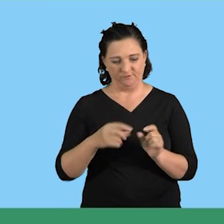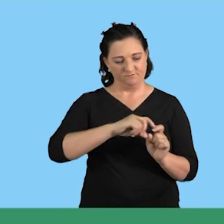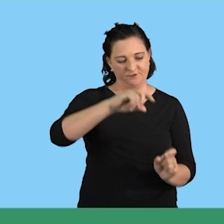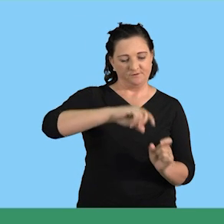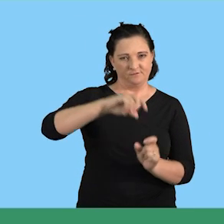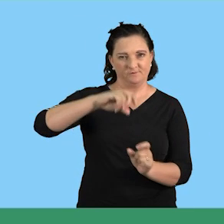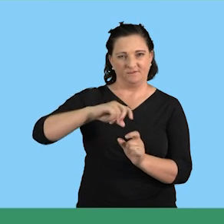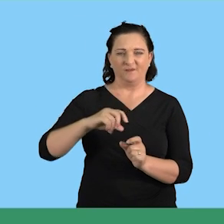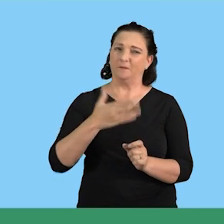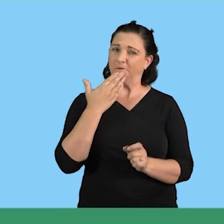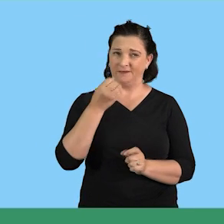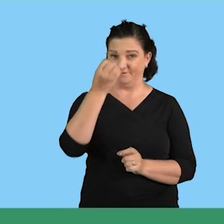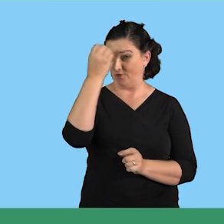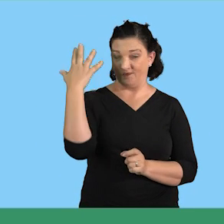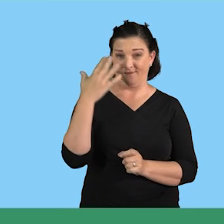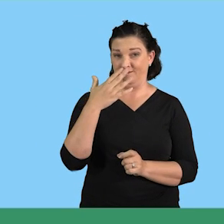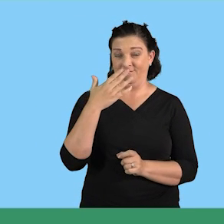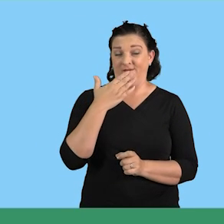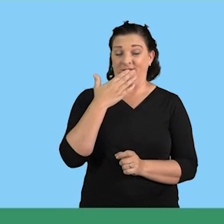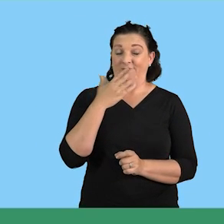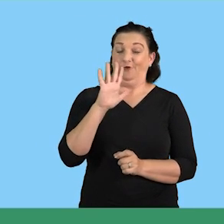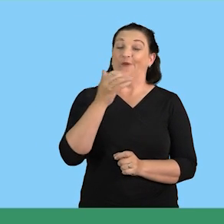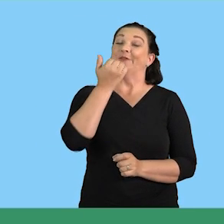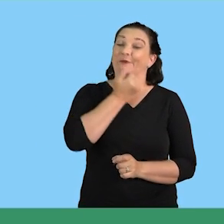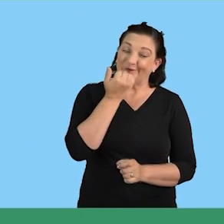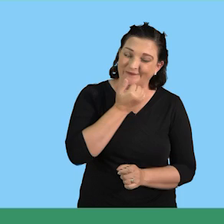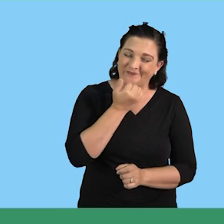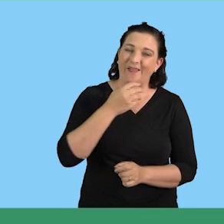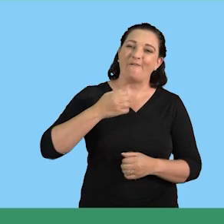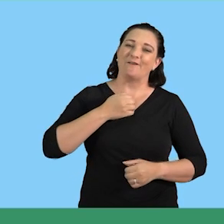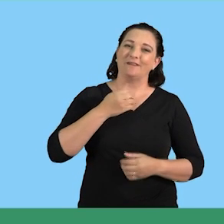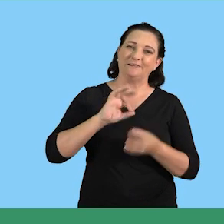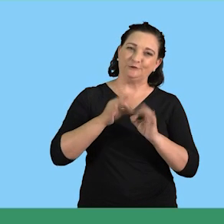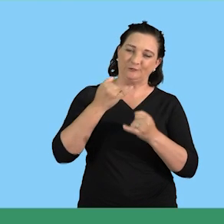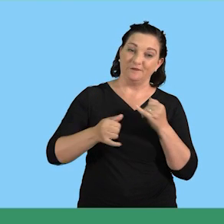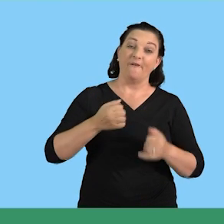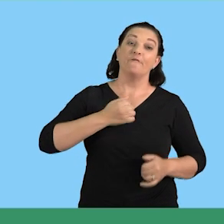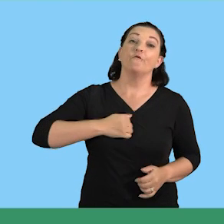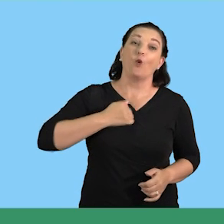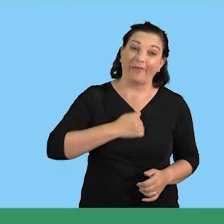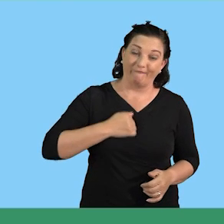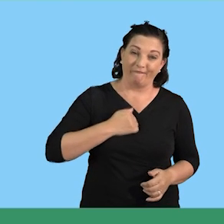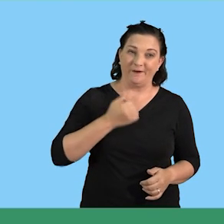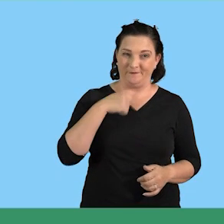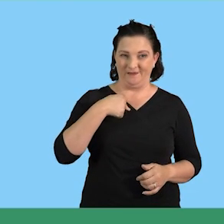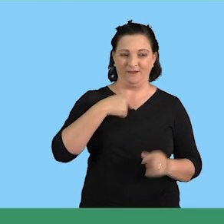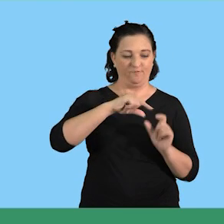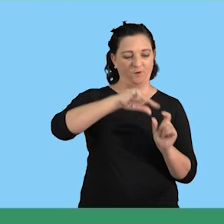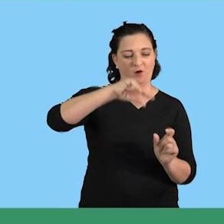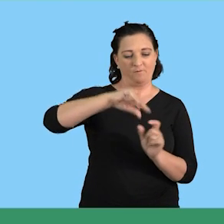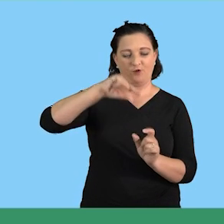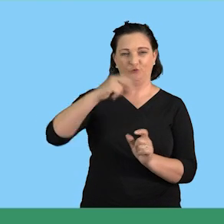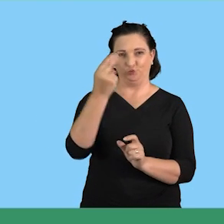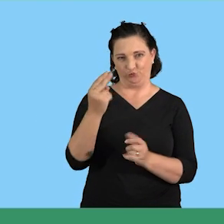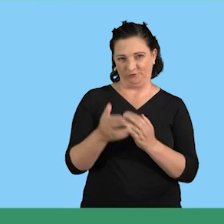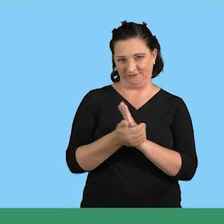bar graphs, please forgive me with my drawing. It's not that good, but you've got our bar graph